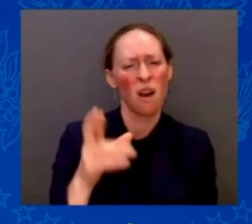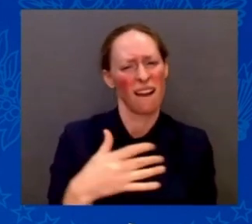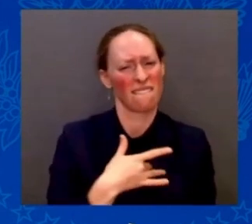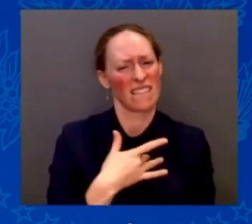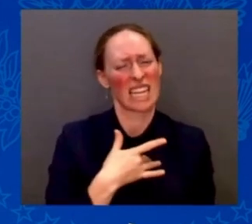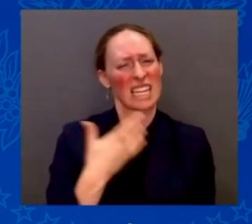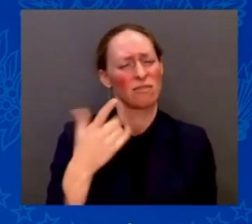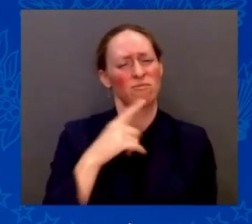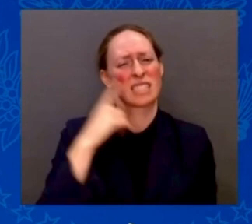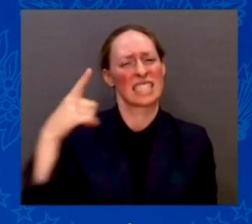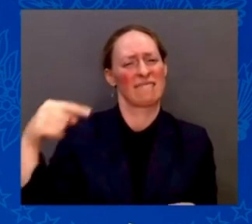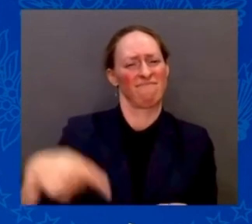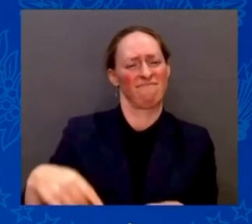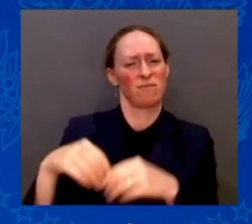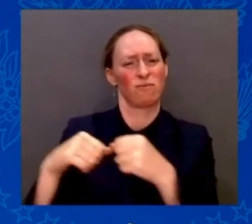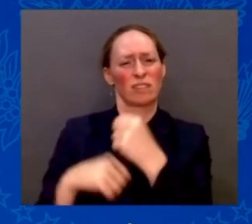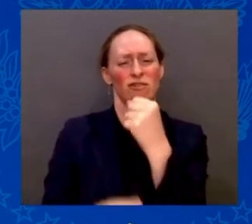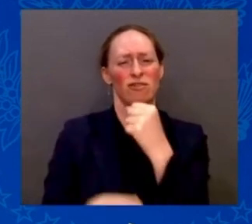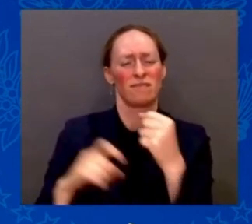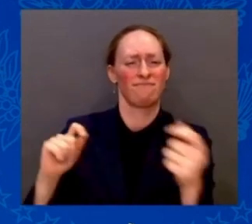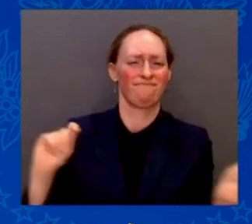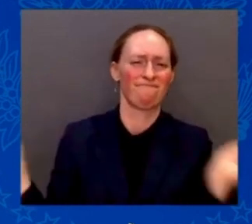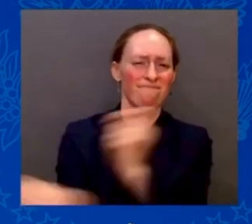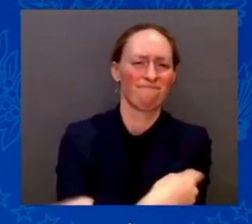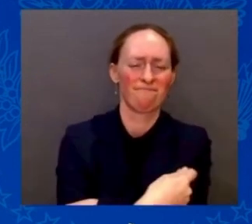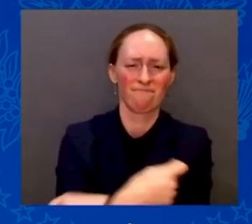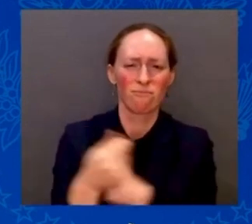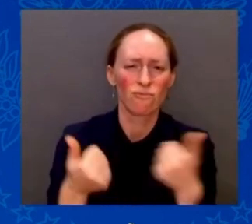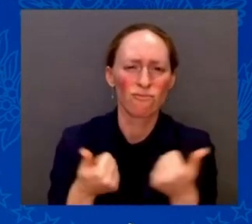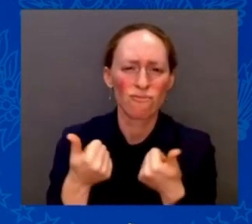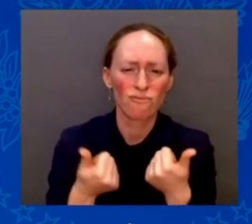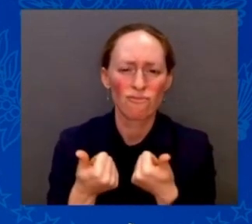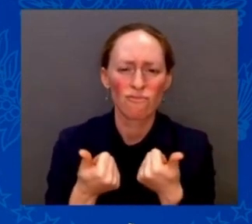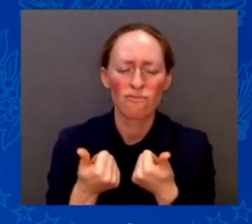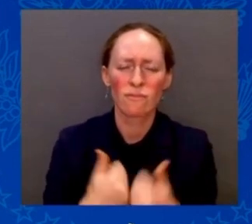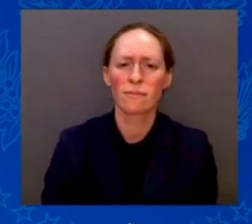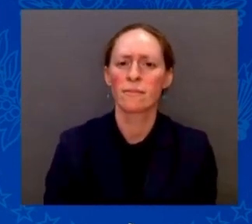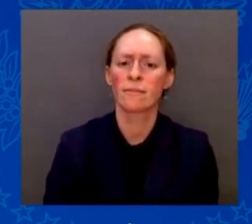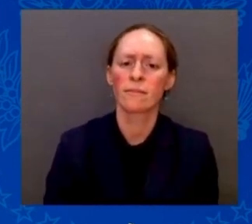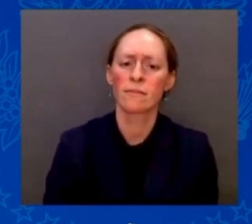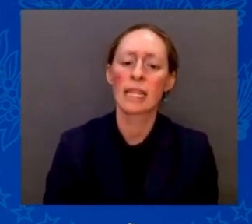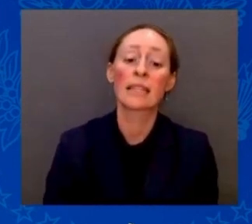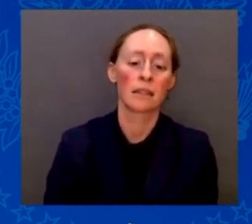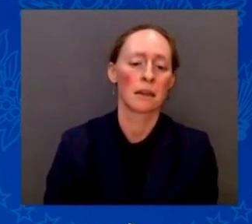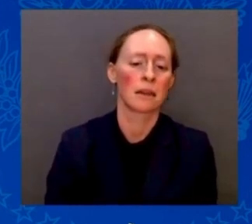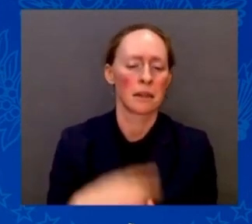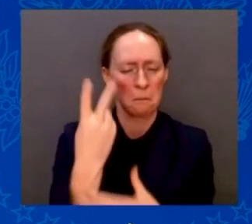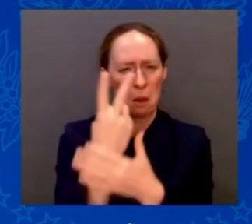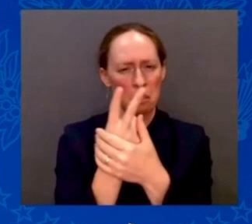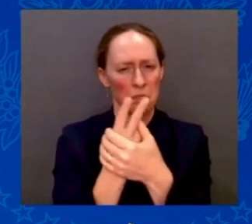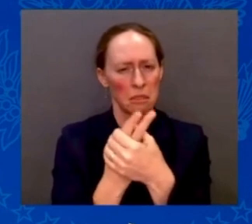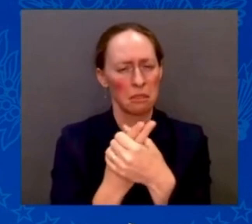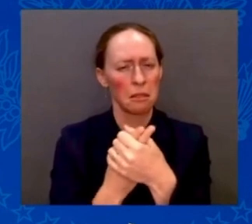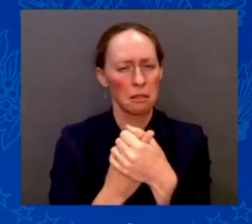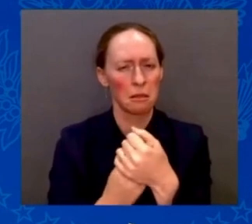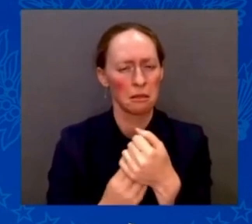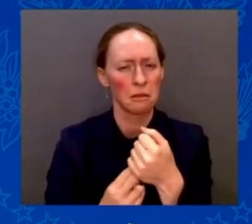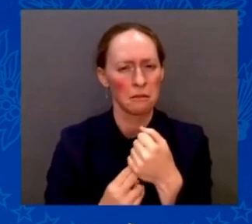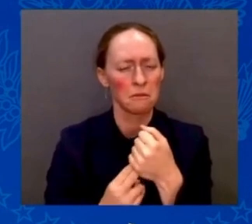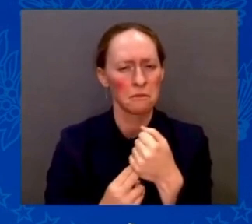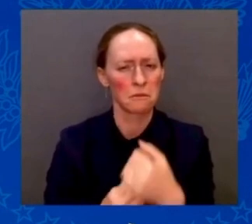Both. Look, I can, it's very expensive to secure these power